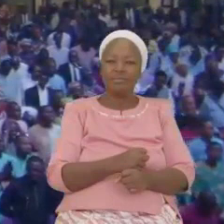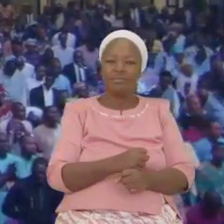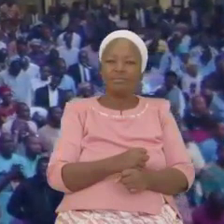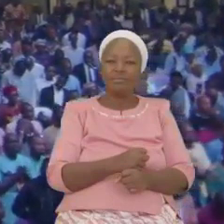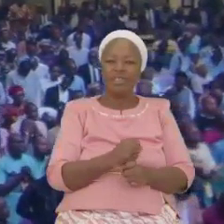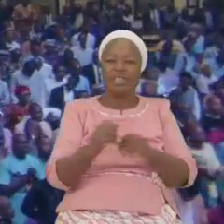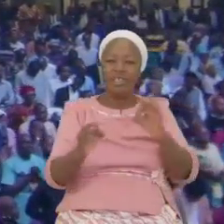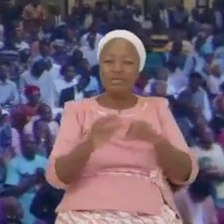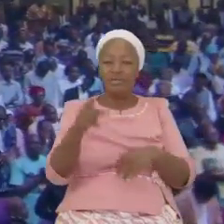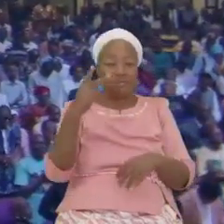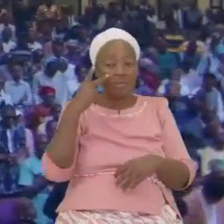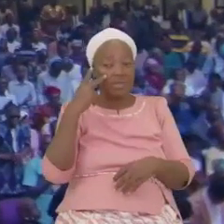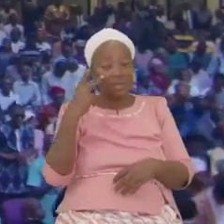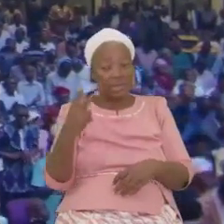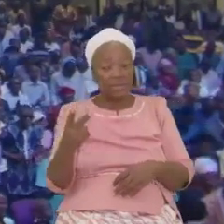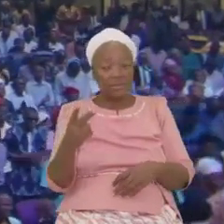If you see